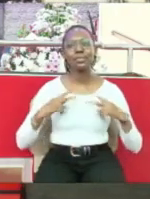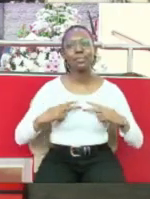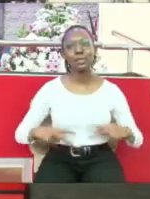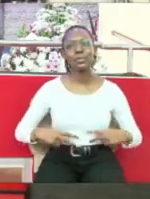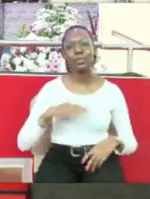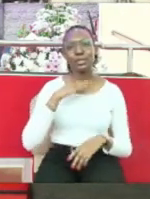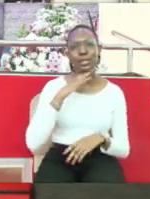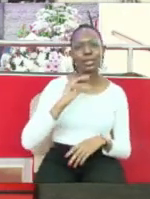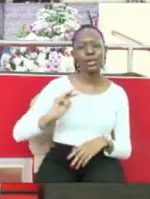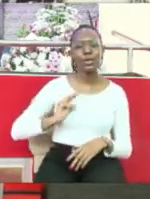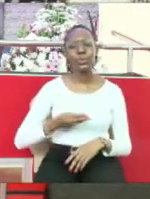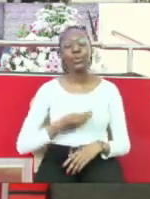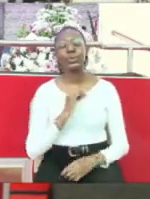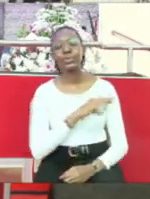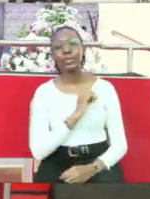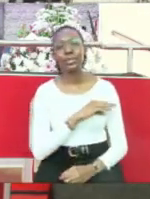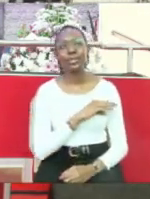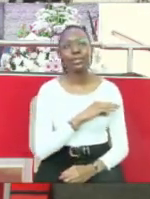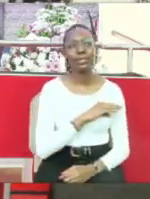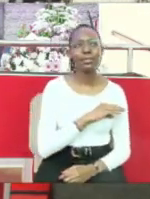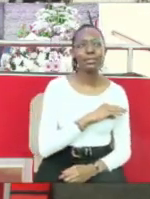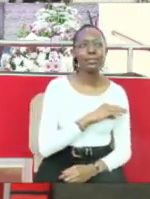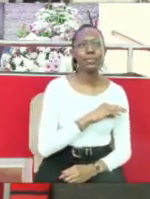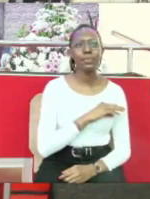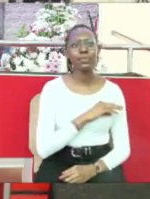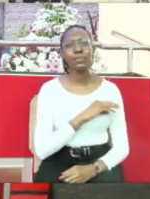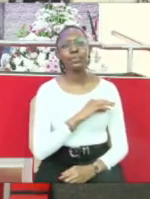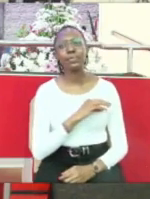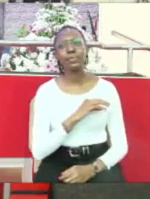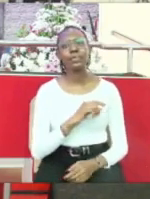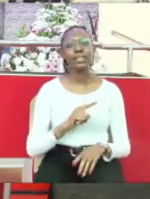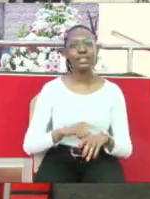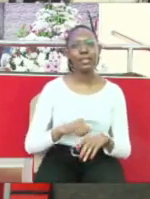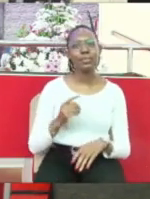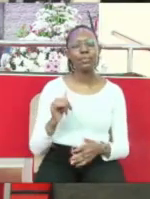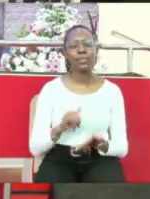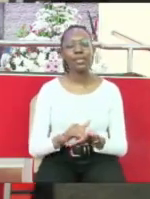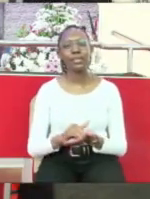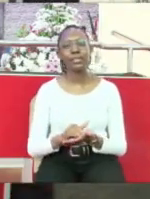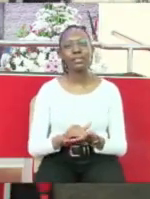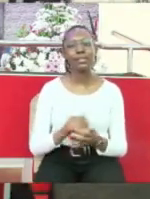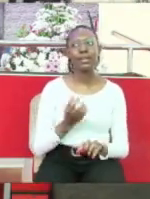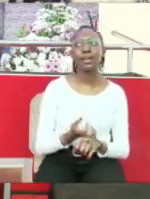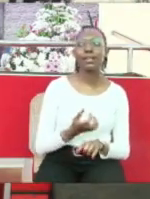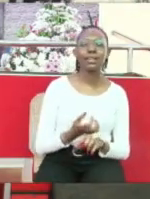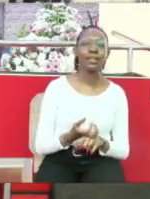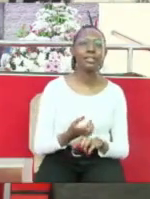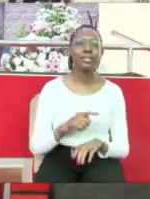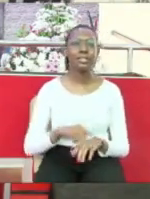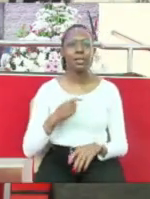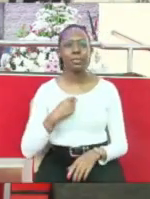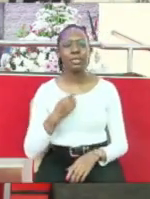scared. Tukaogopa. Actually it was so tough. Na ikawa ni ngumu sana. That when I fell ill, kwamba wakati